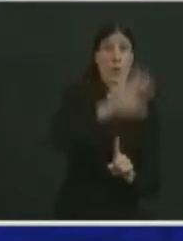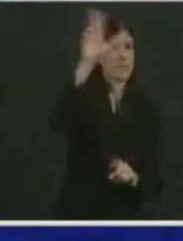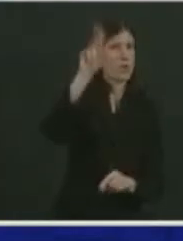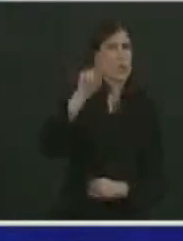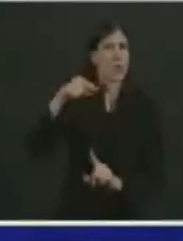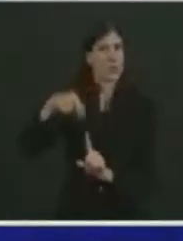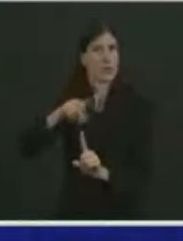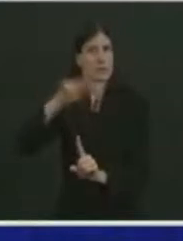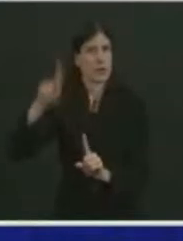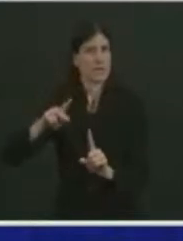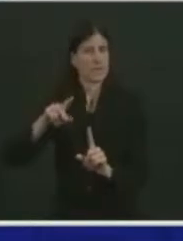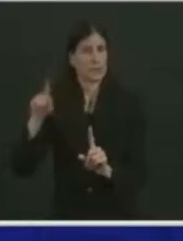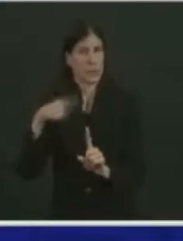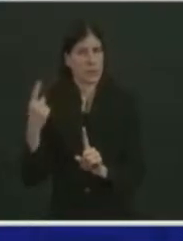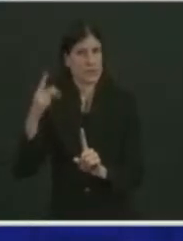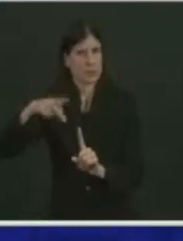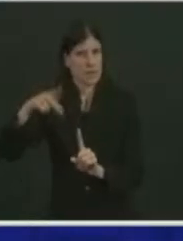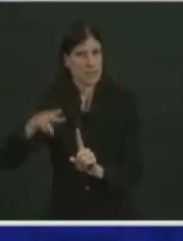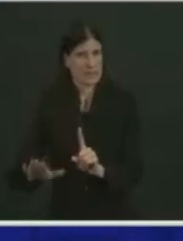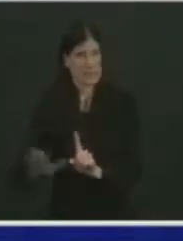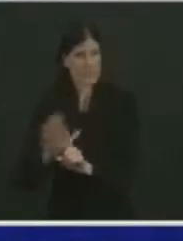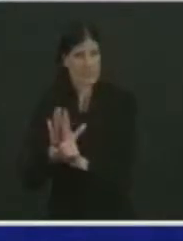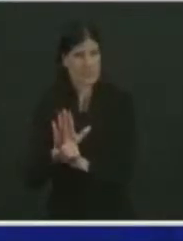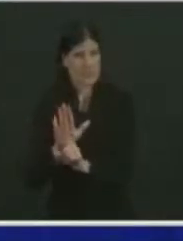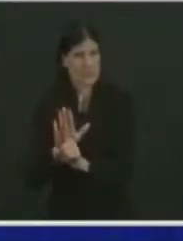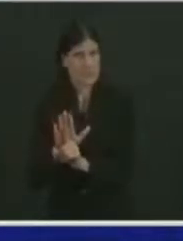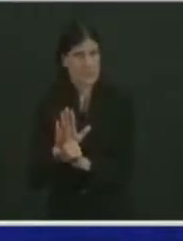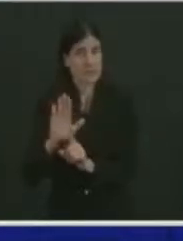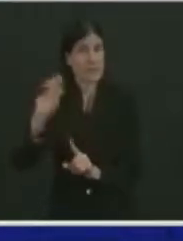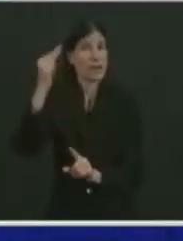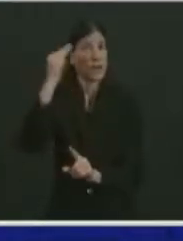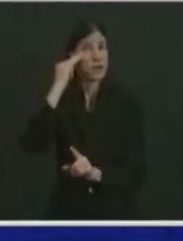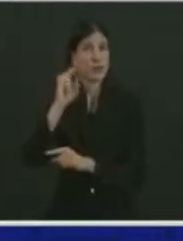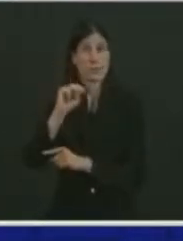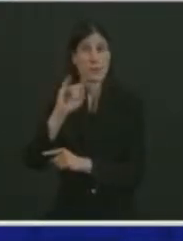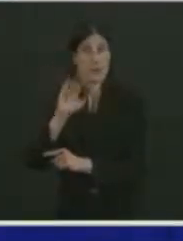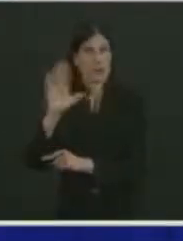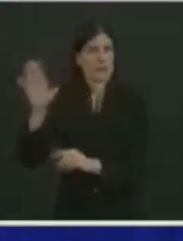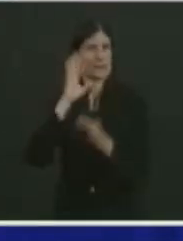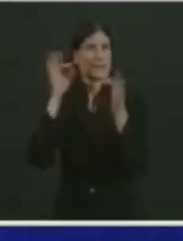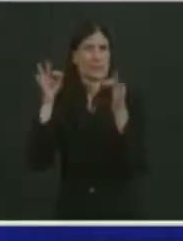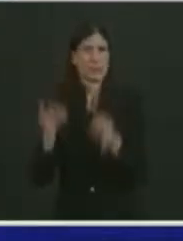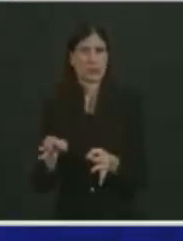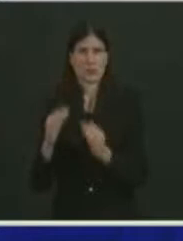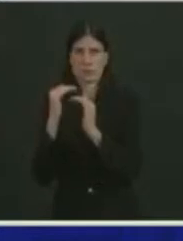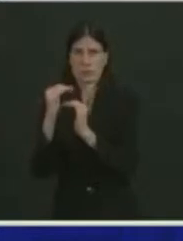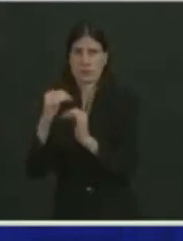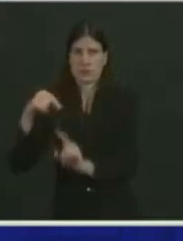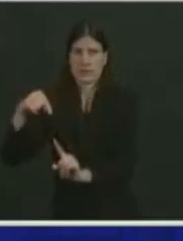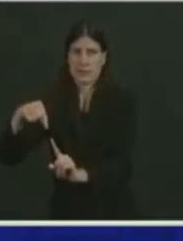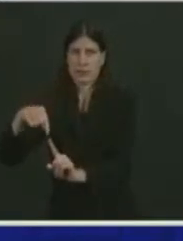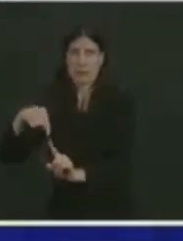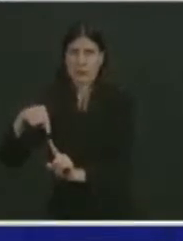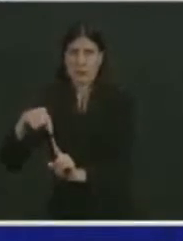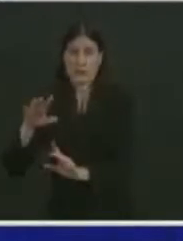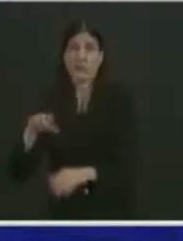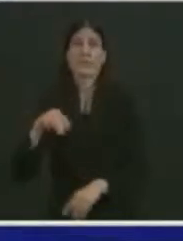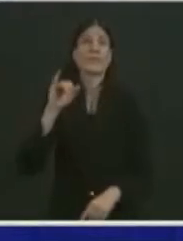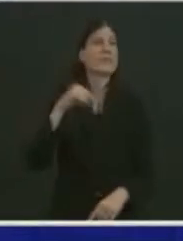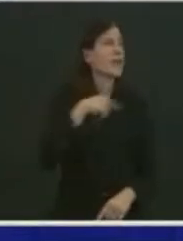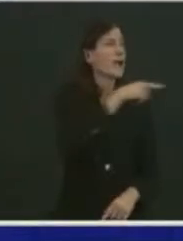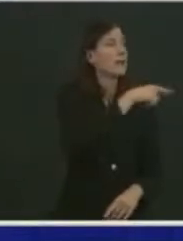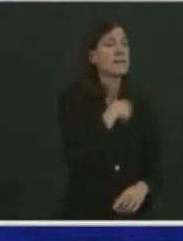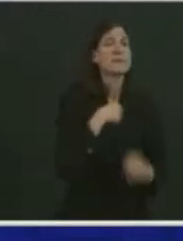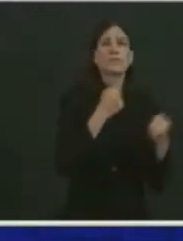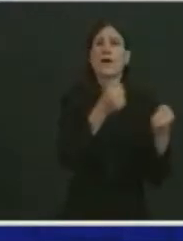barricades, when it came to my attention, that I don't think they were they were this morning put in front of the State House, and when I saw